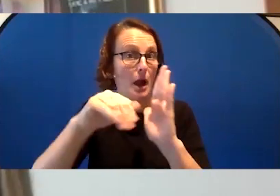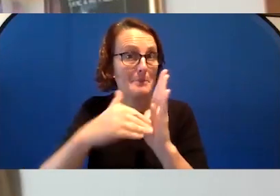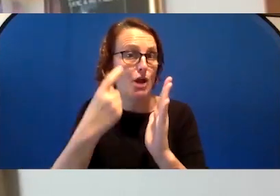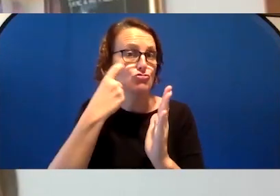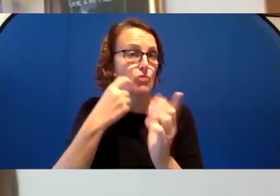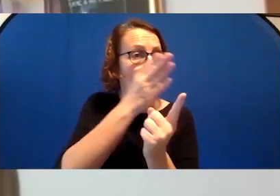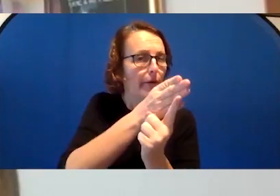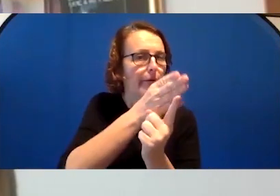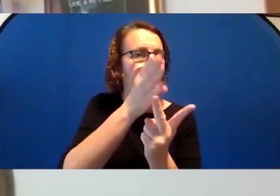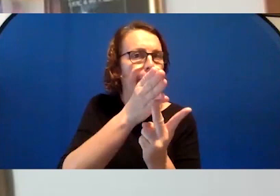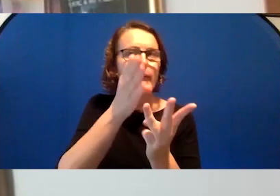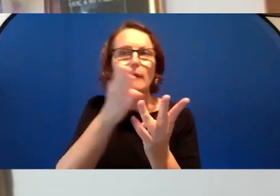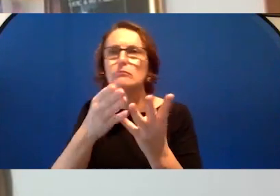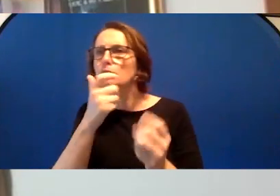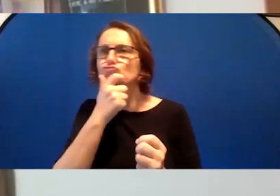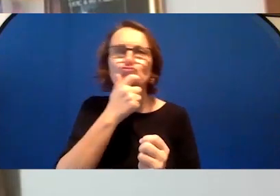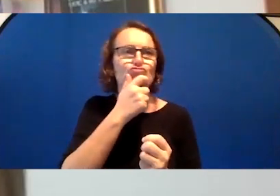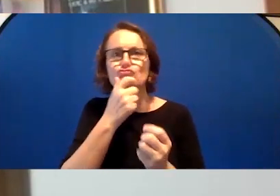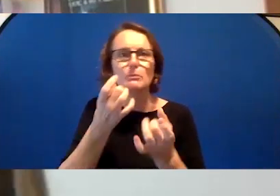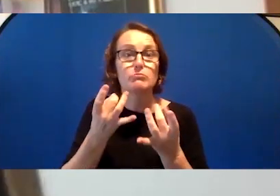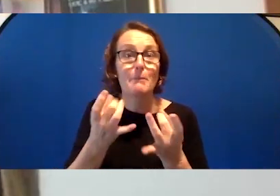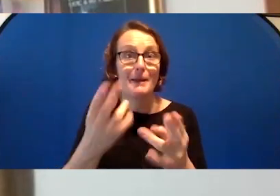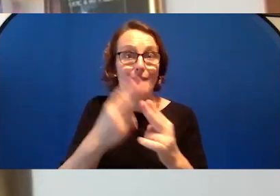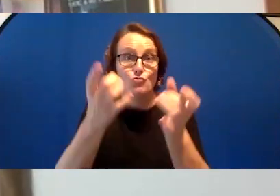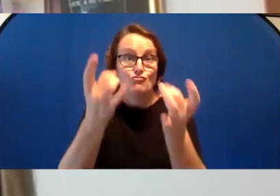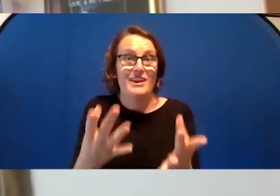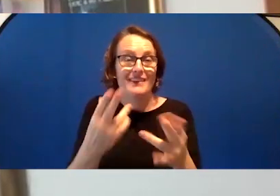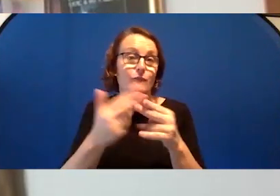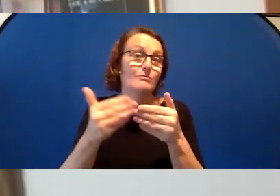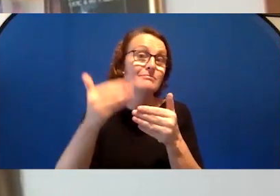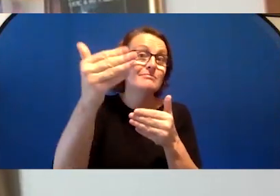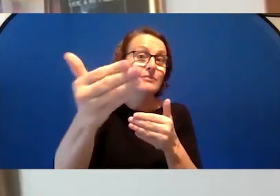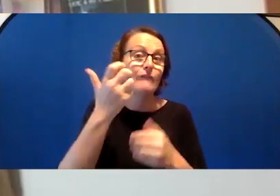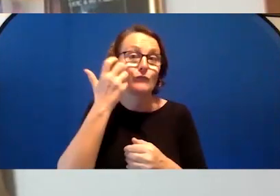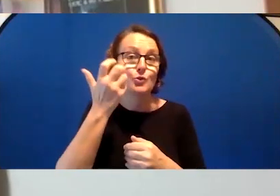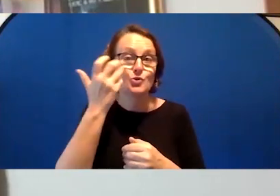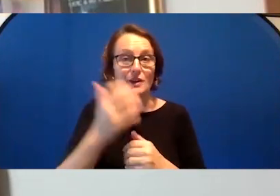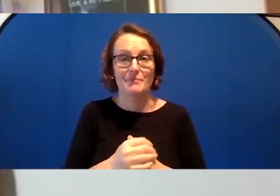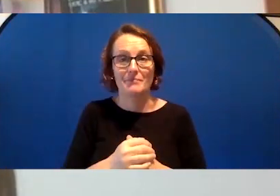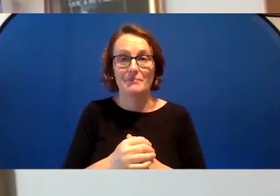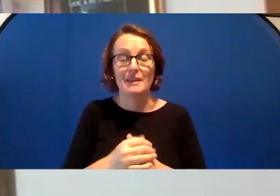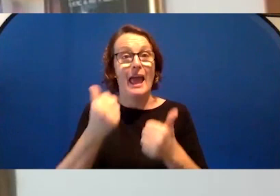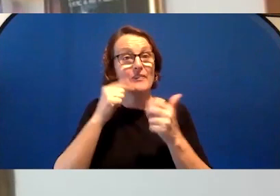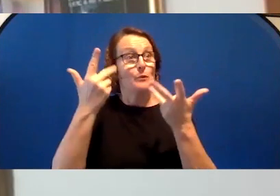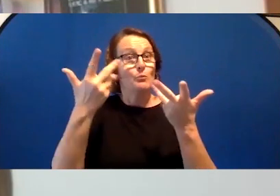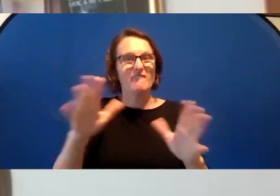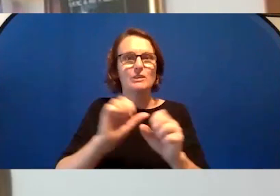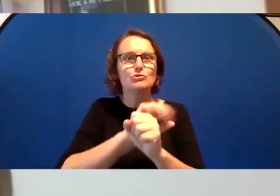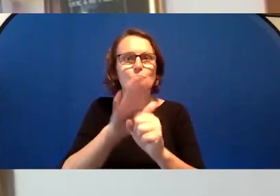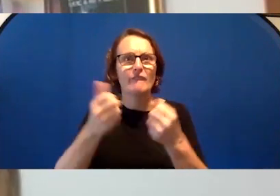of research, study and preparation, and maybe you'll be able to come out of this even more resilient than you were